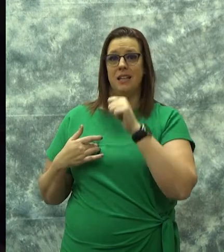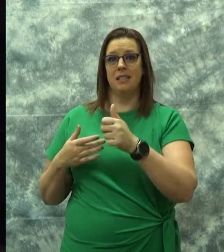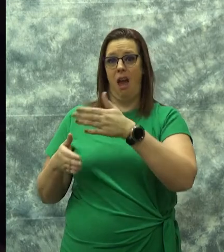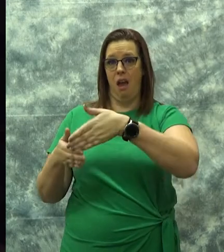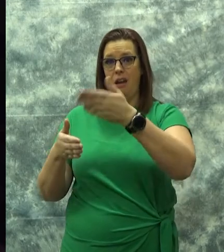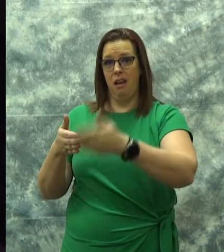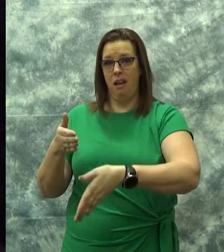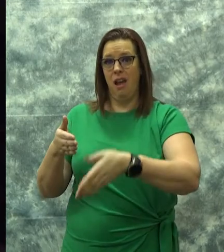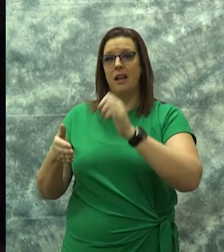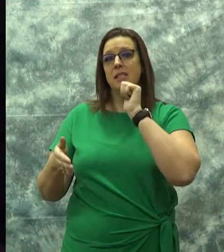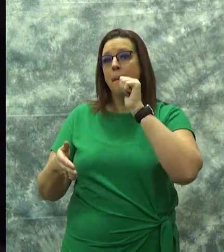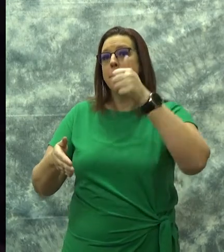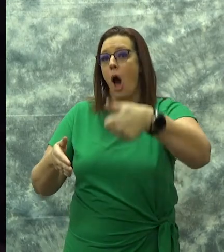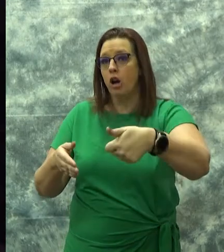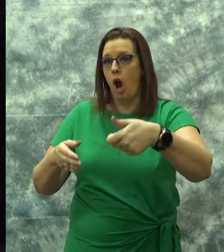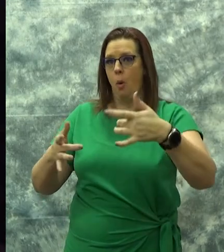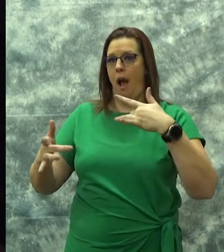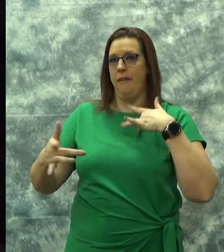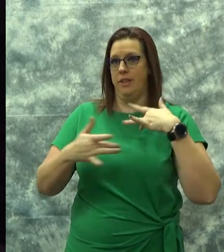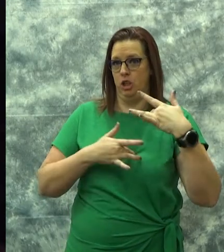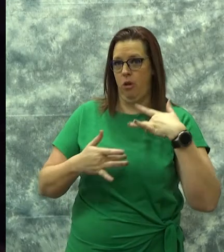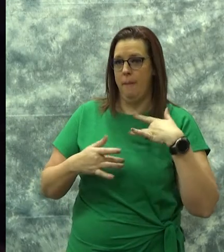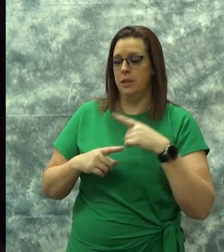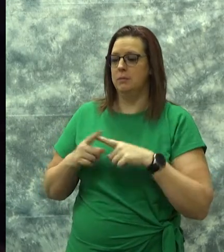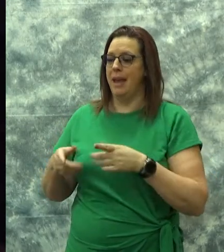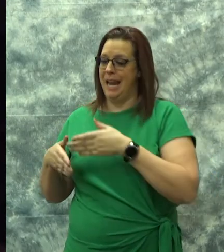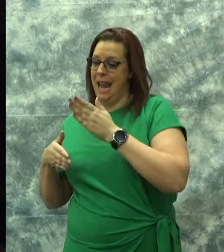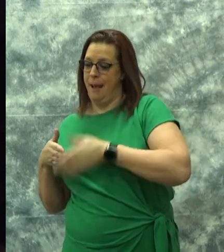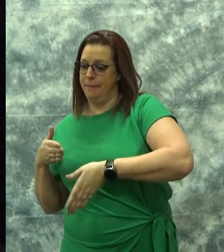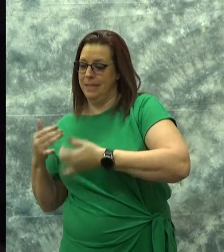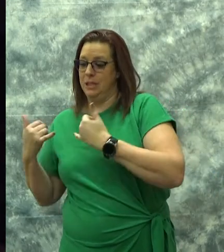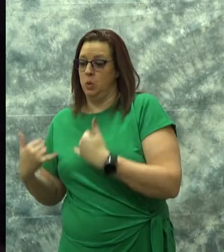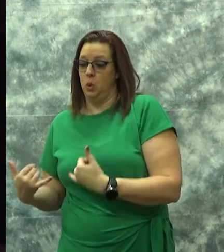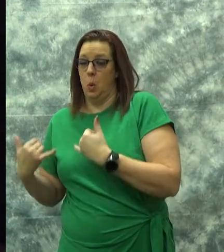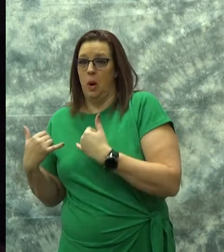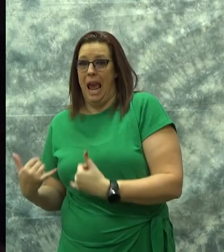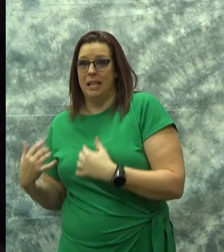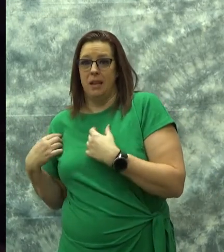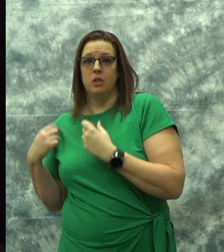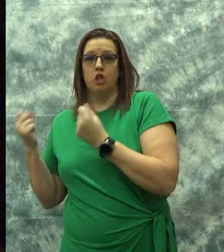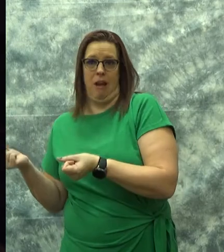empty tomorrow of its troubles, it empties today of its strength.